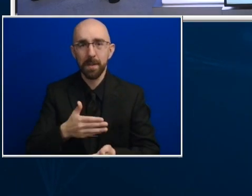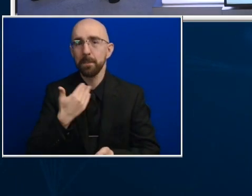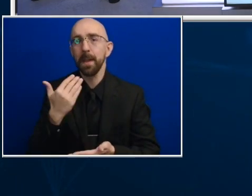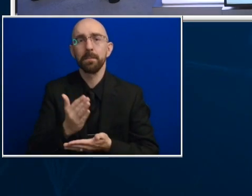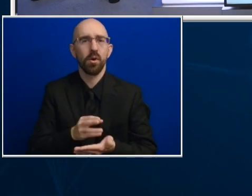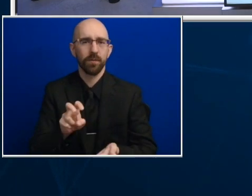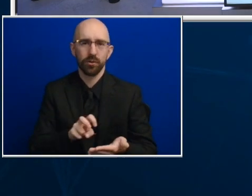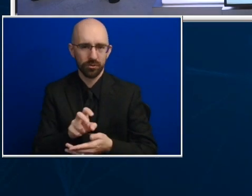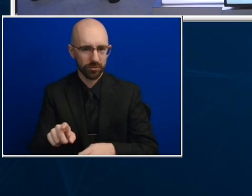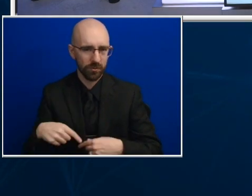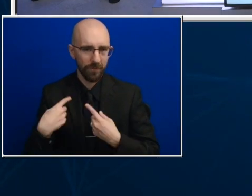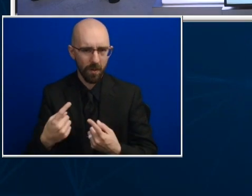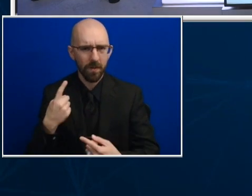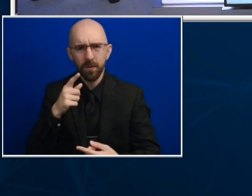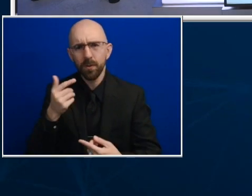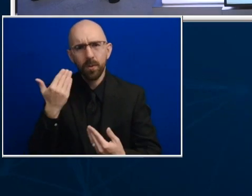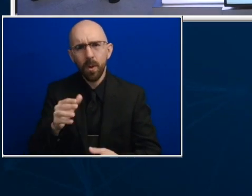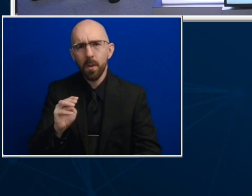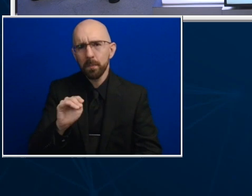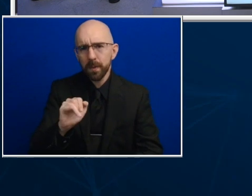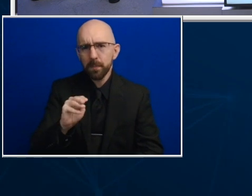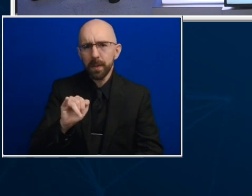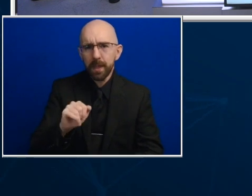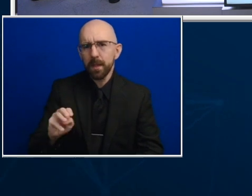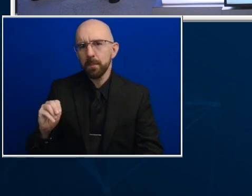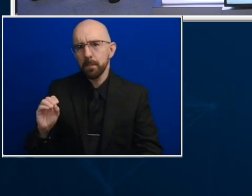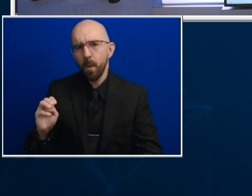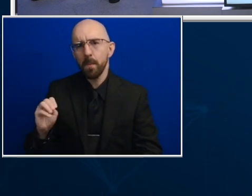of us who don't know Mimi and Momo, how are they related to